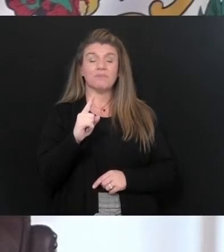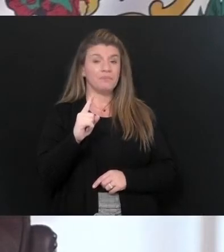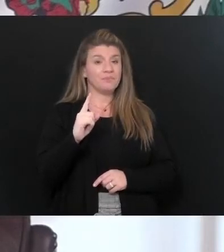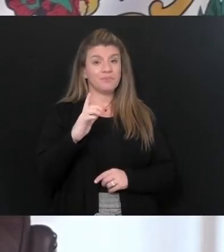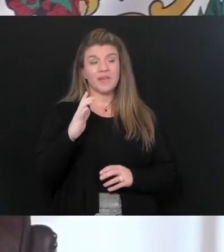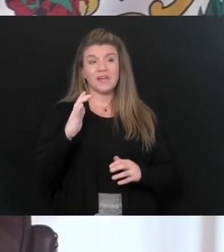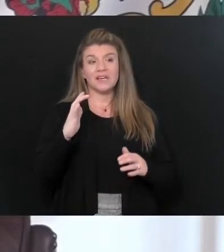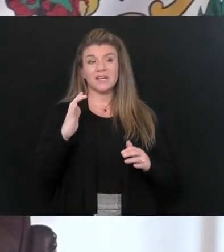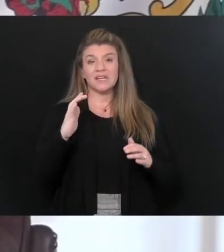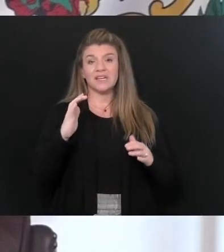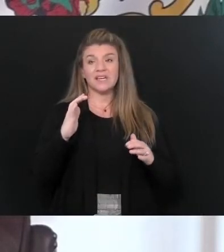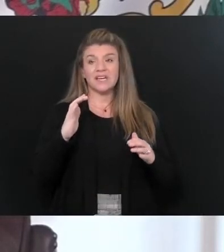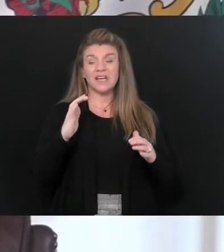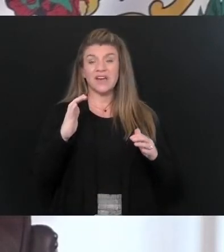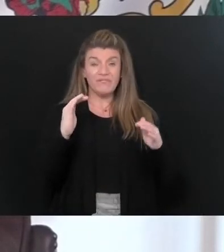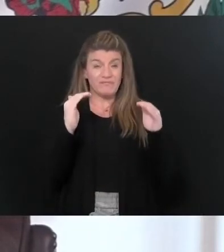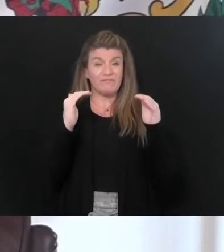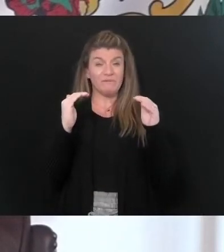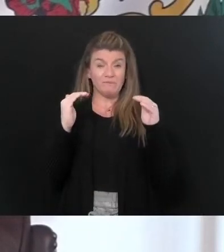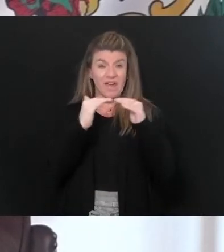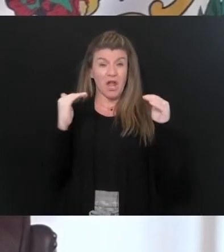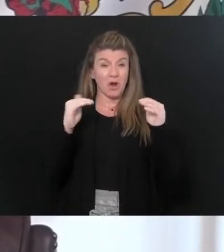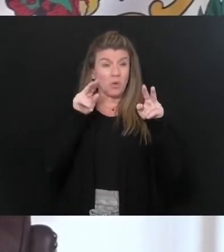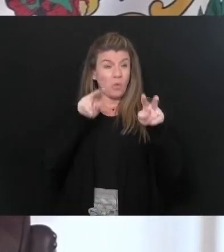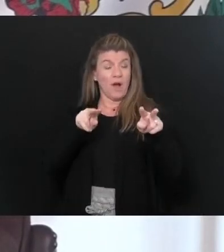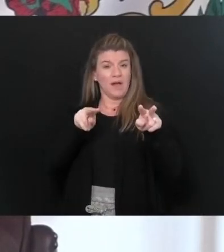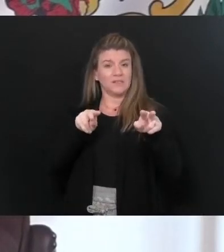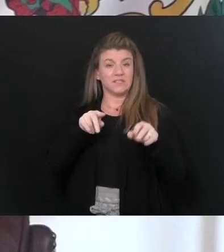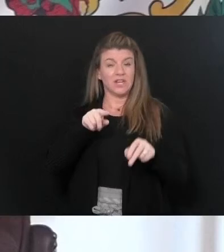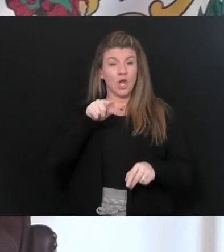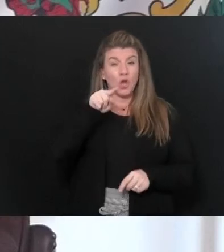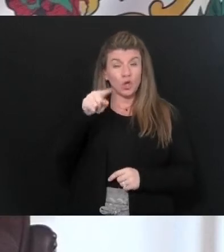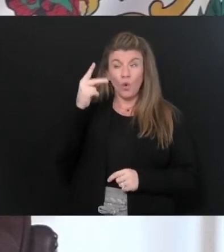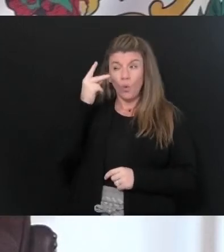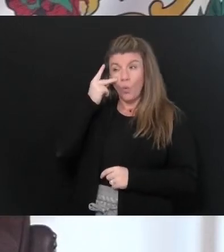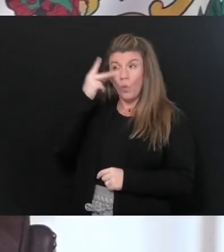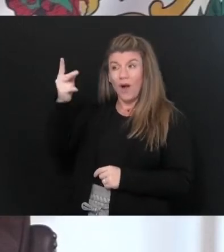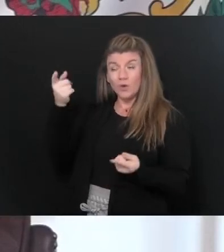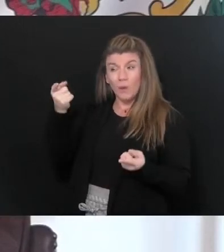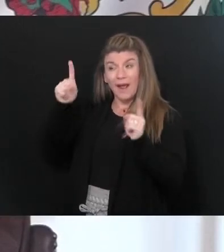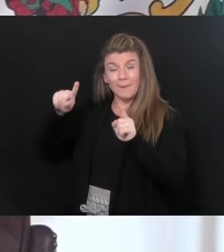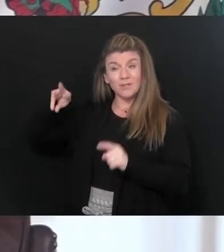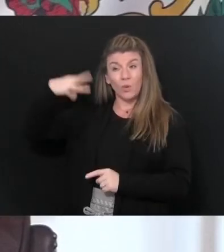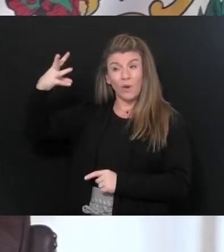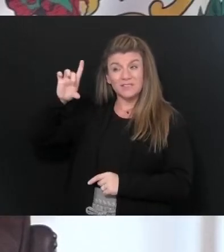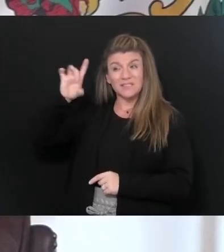be nauseated beyond belief watching the politicians of D.C.